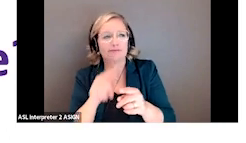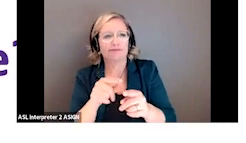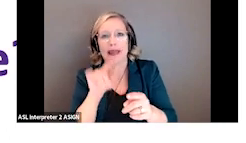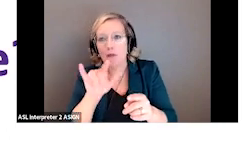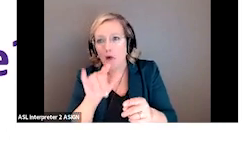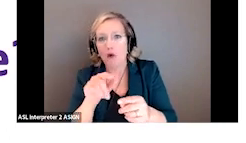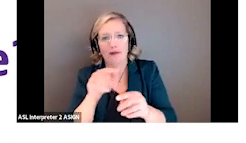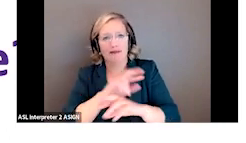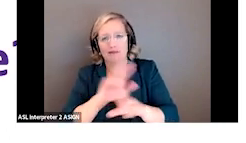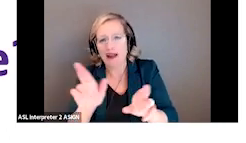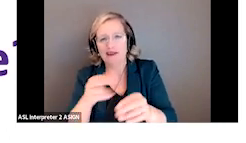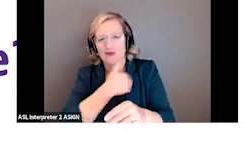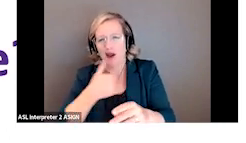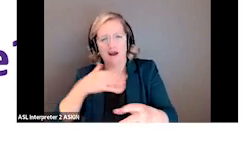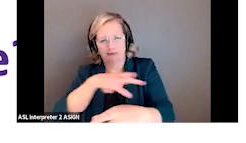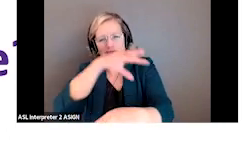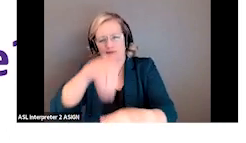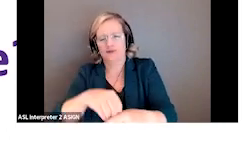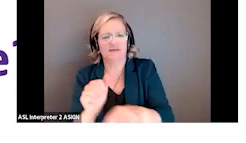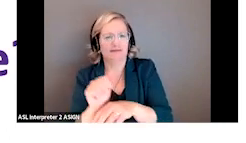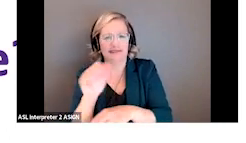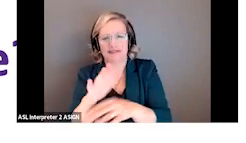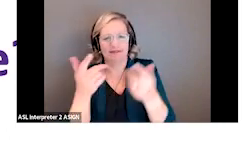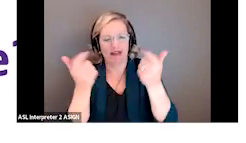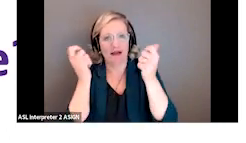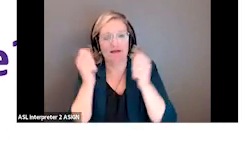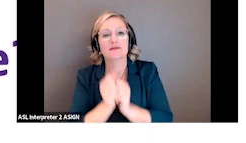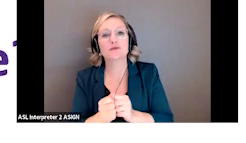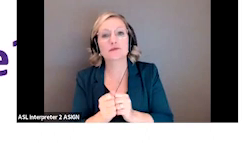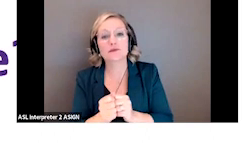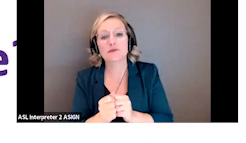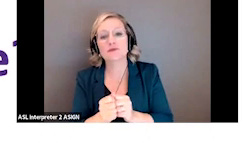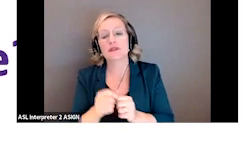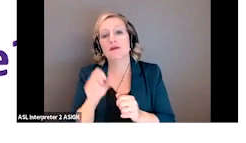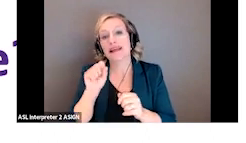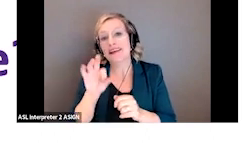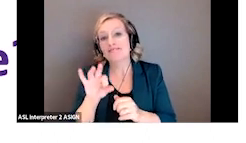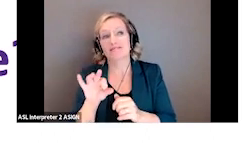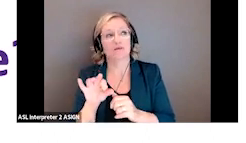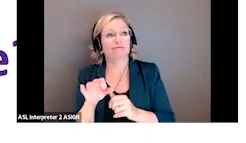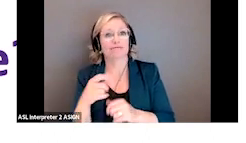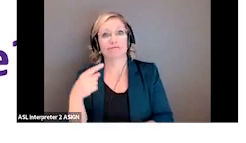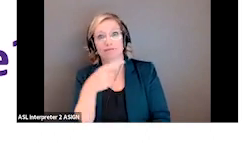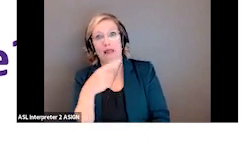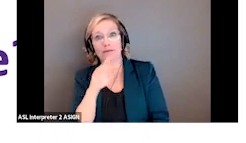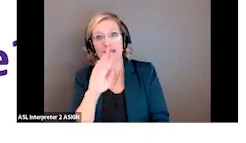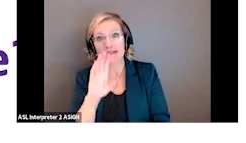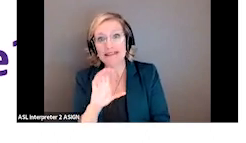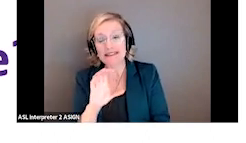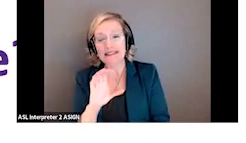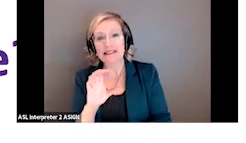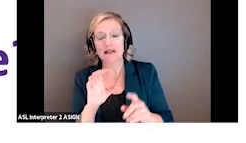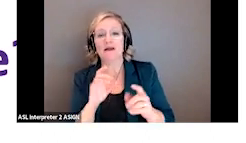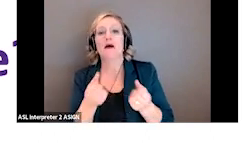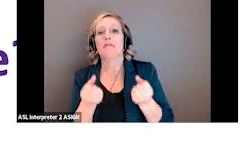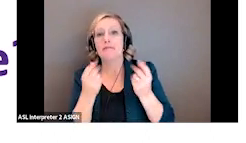move pretty quickly. But if you're getting a bunch of orders out in British Columbia, Amazon will say, send your